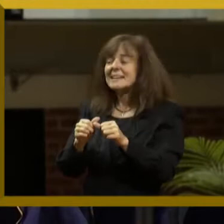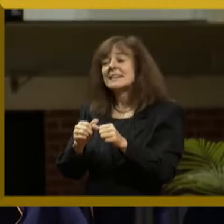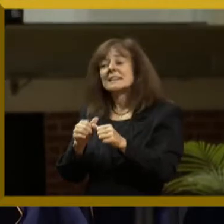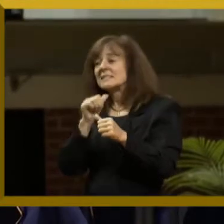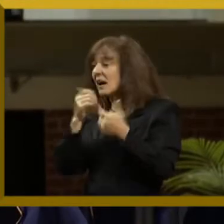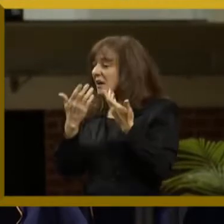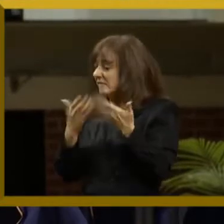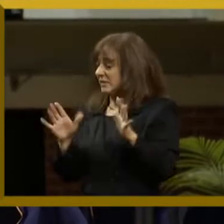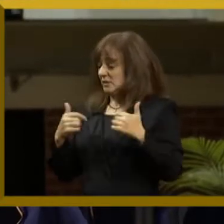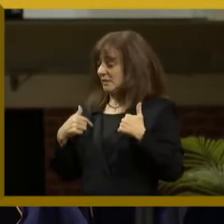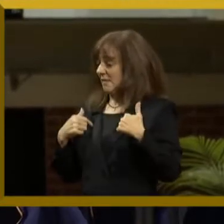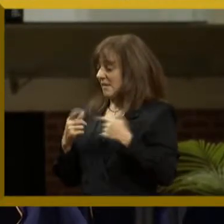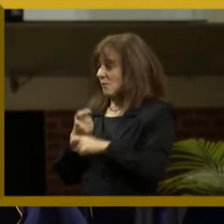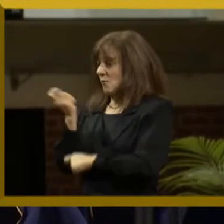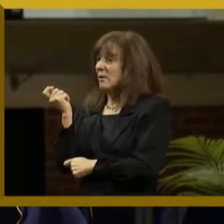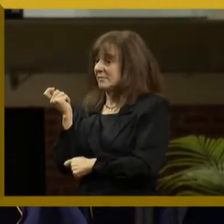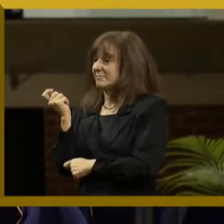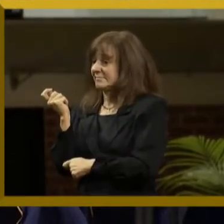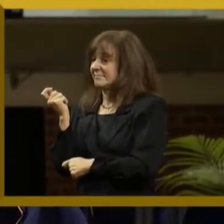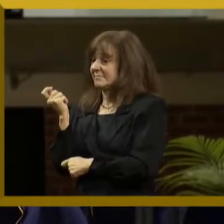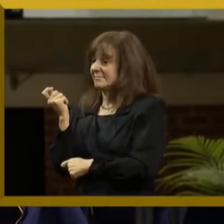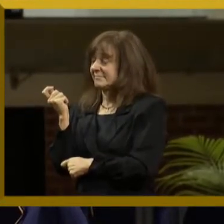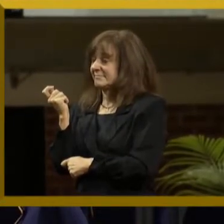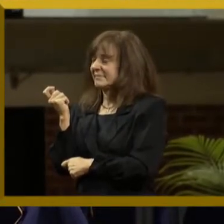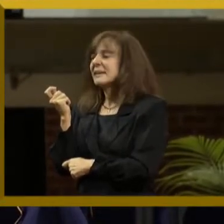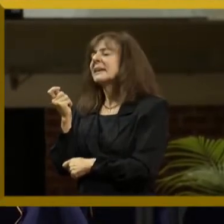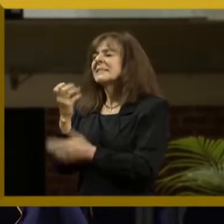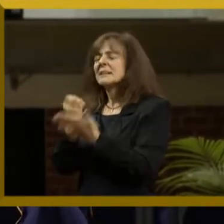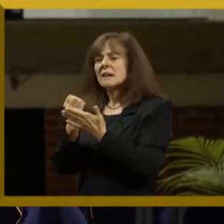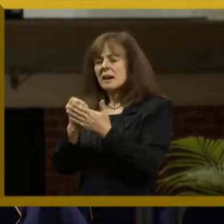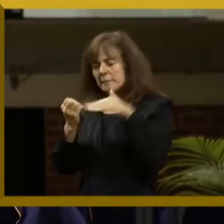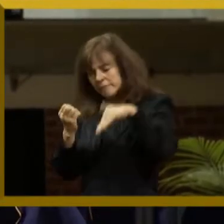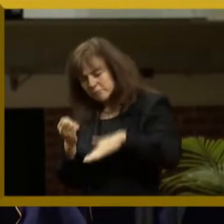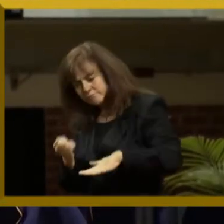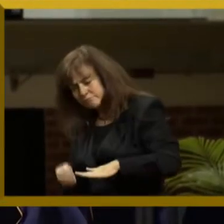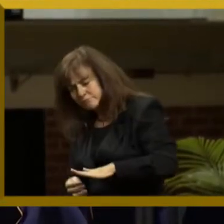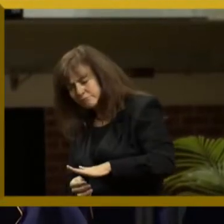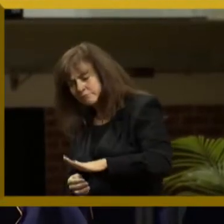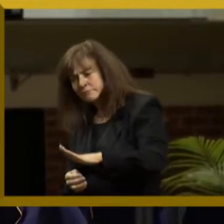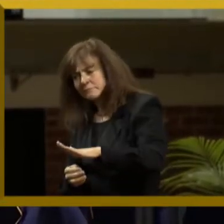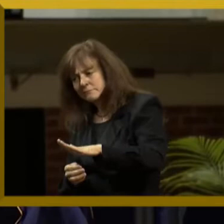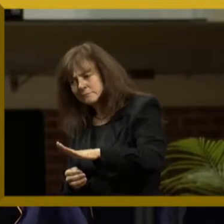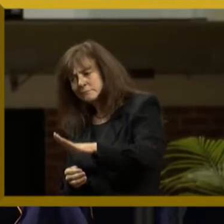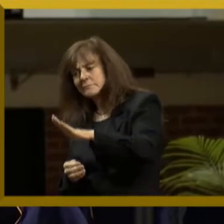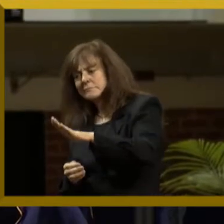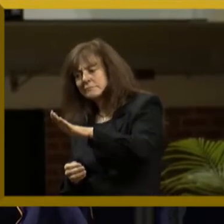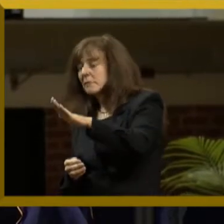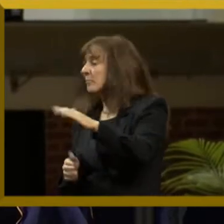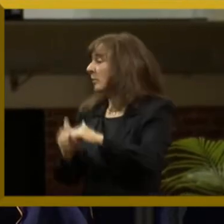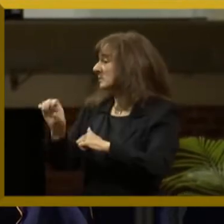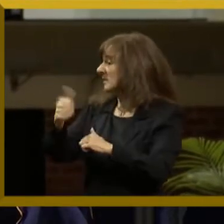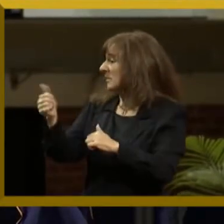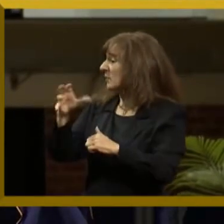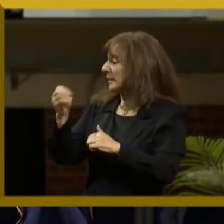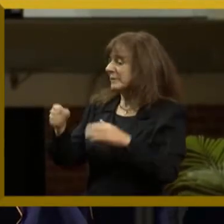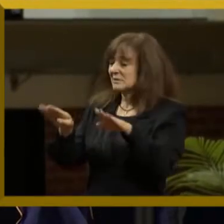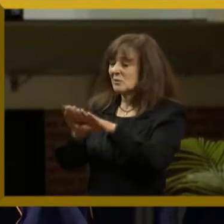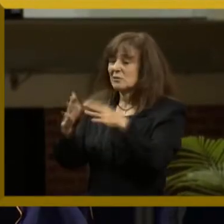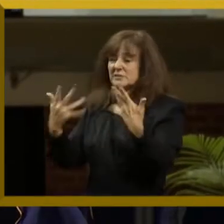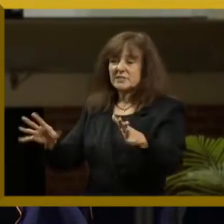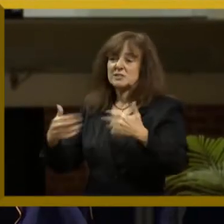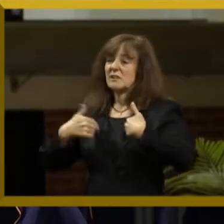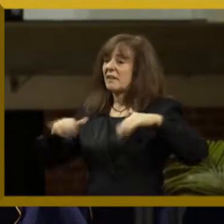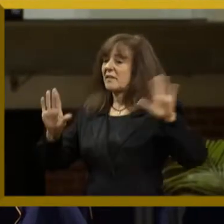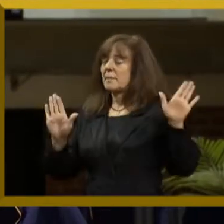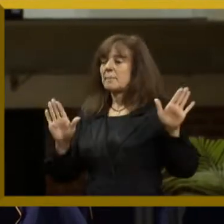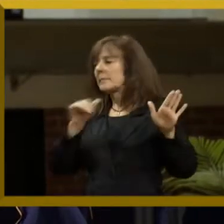until I win. As the economy began to recover, most other companies had given up and closed their doors, but